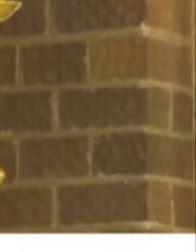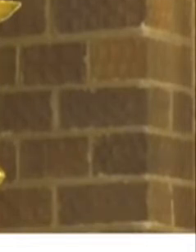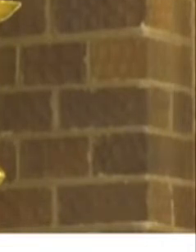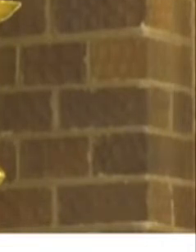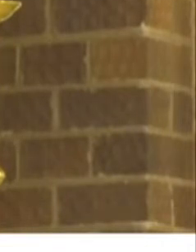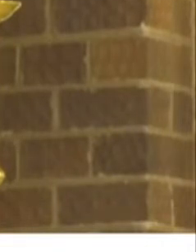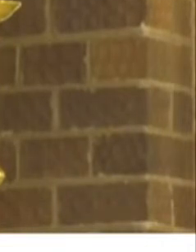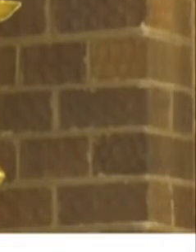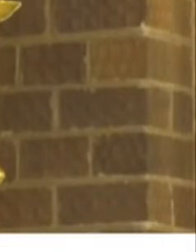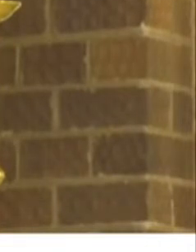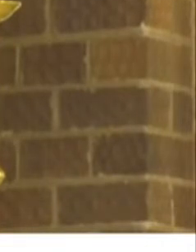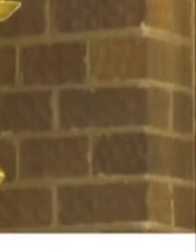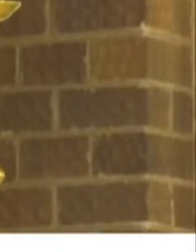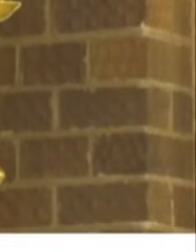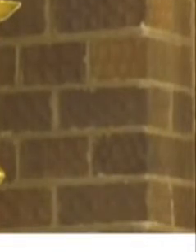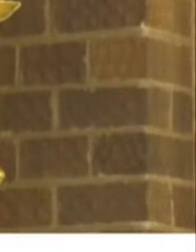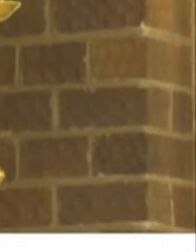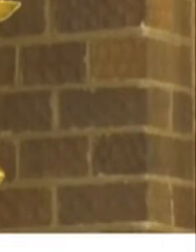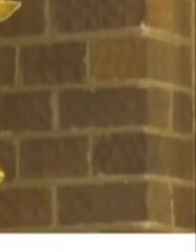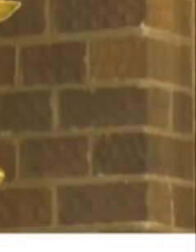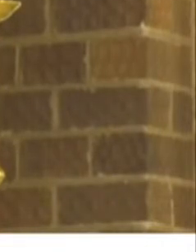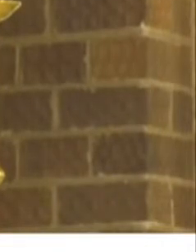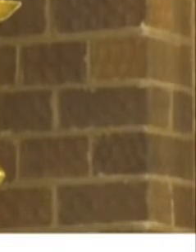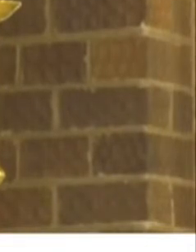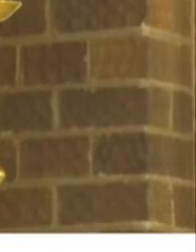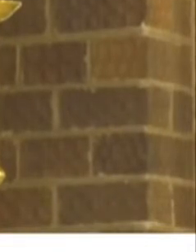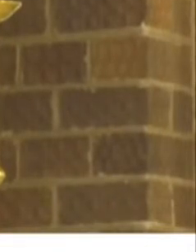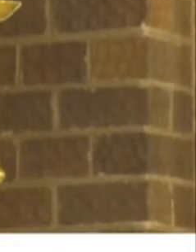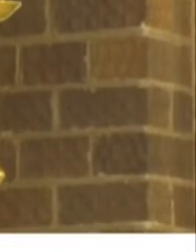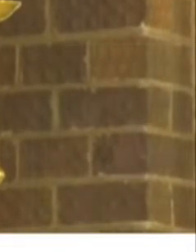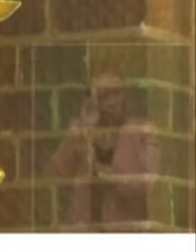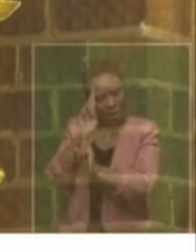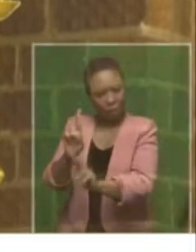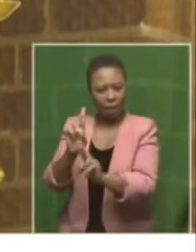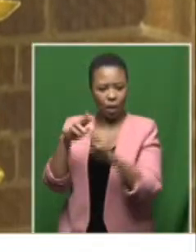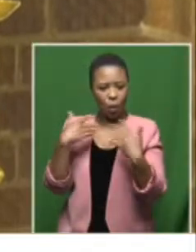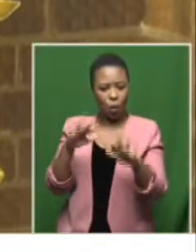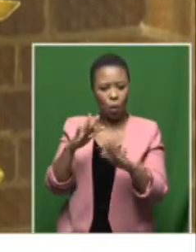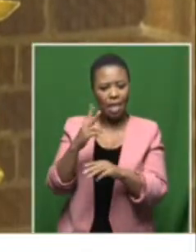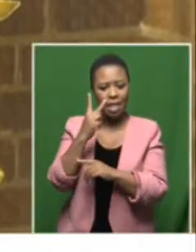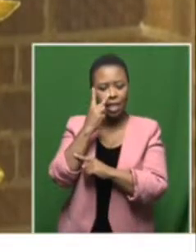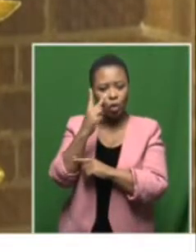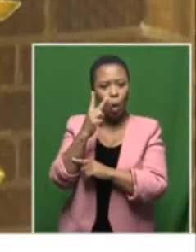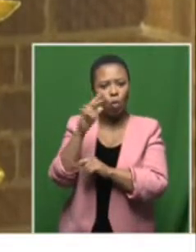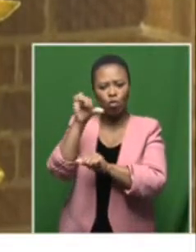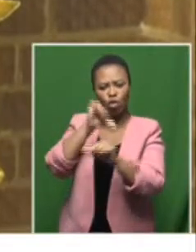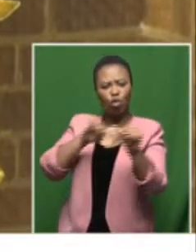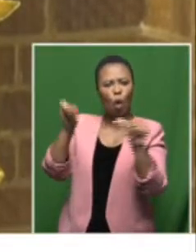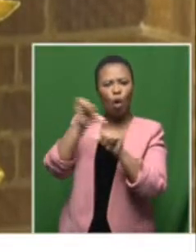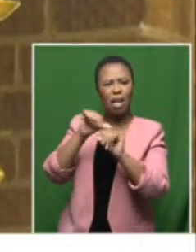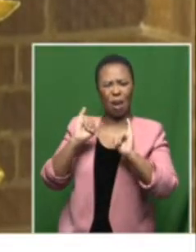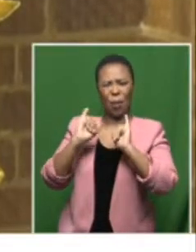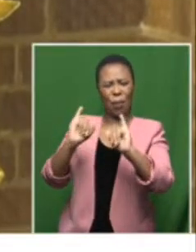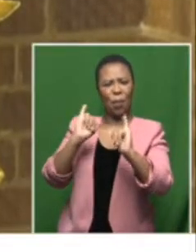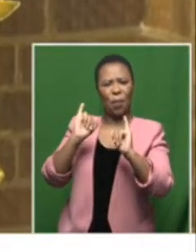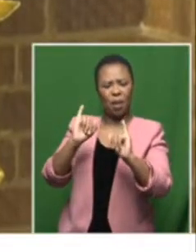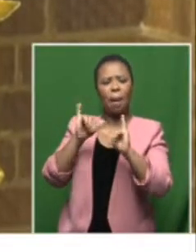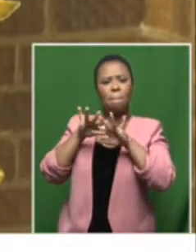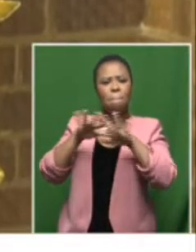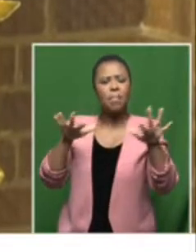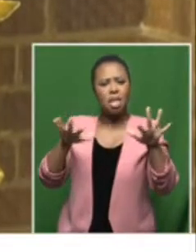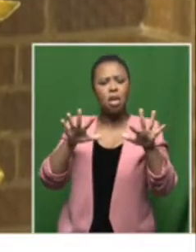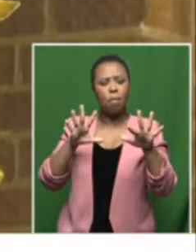truthfulness and honesty and integrity, and saw the social evils that seemed to be visiting our